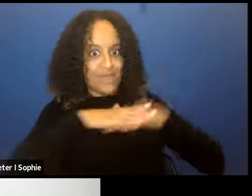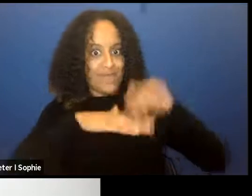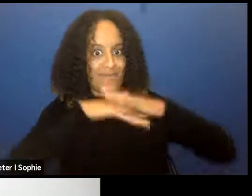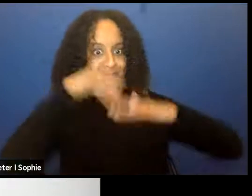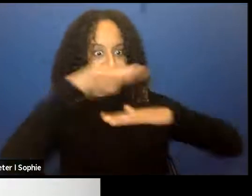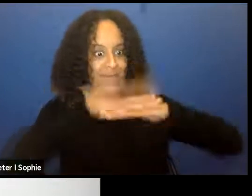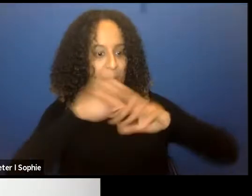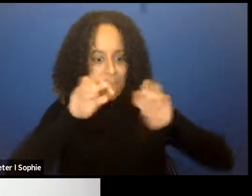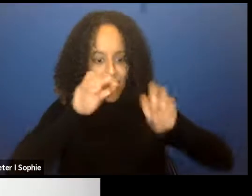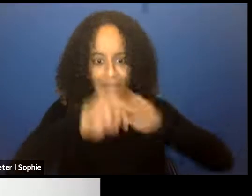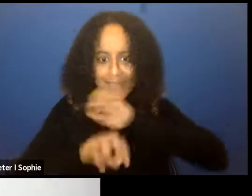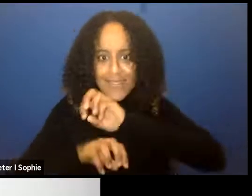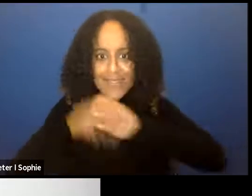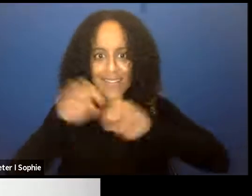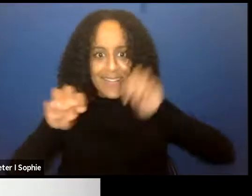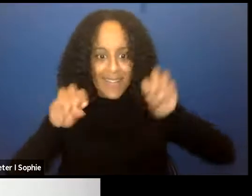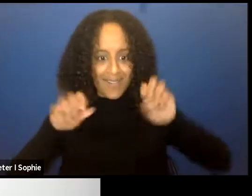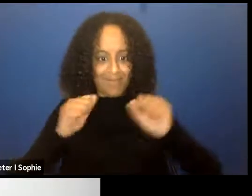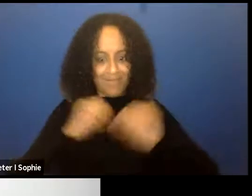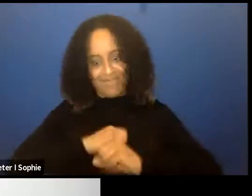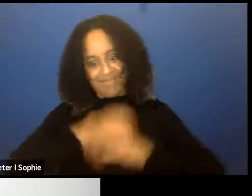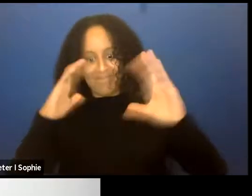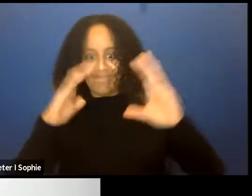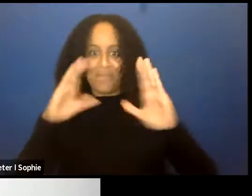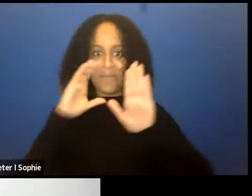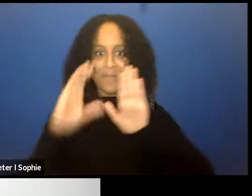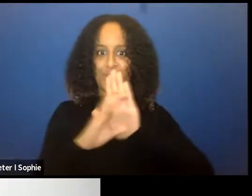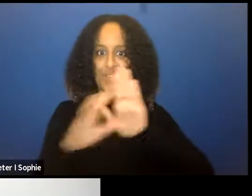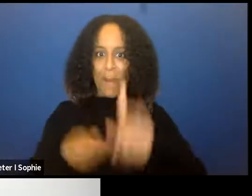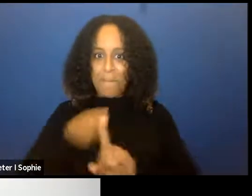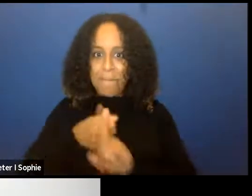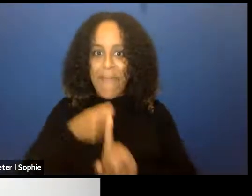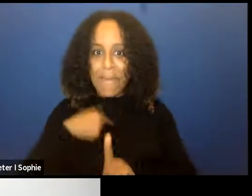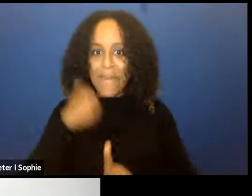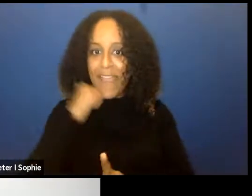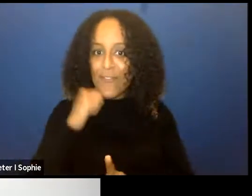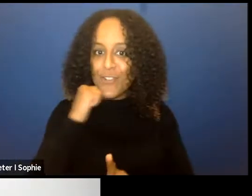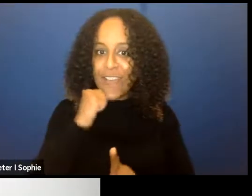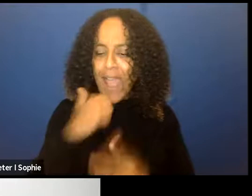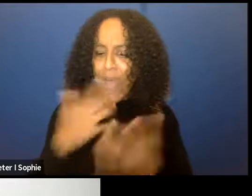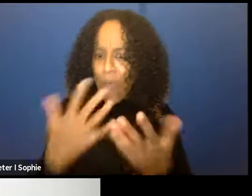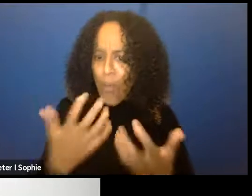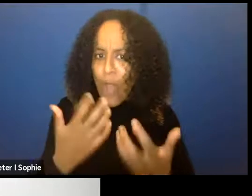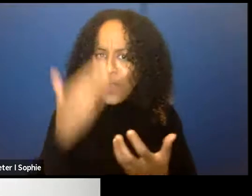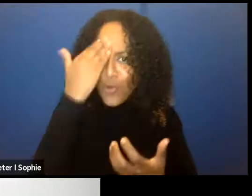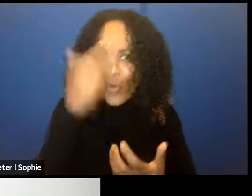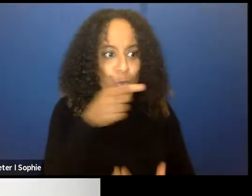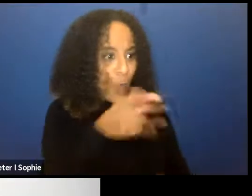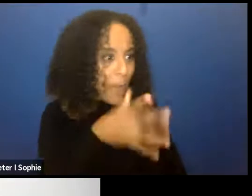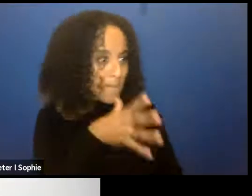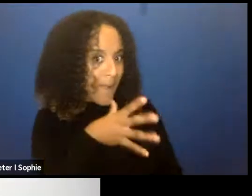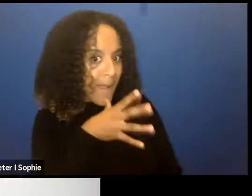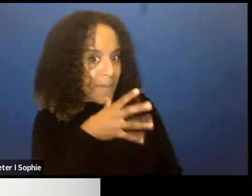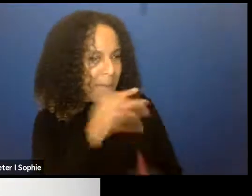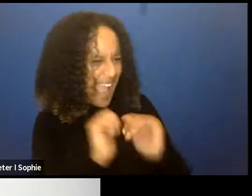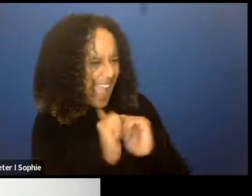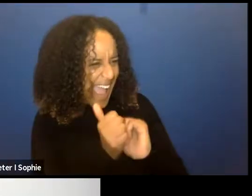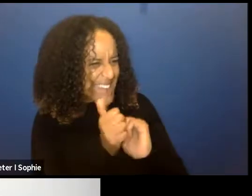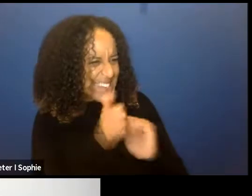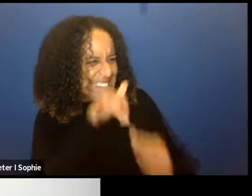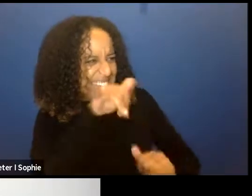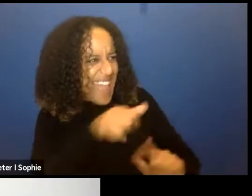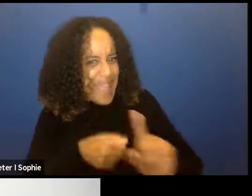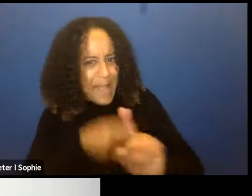puzzle impact me day to day. I want to know, if you're a mom, how does